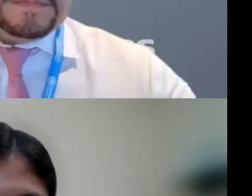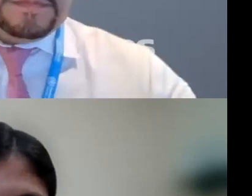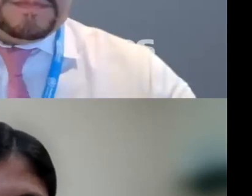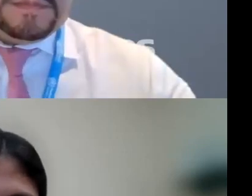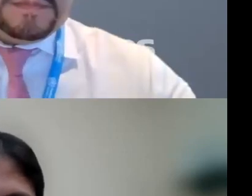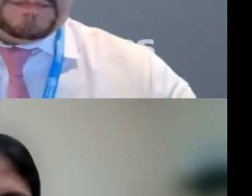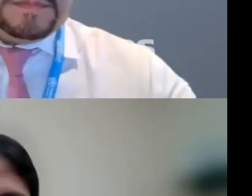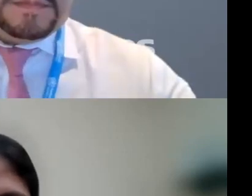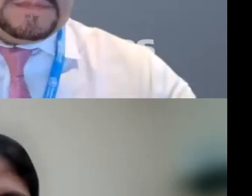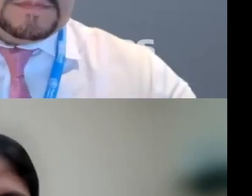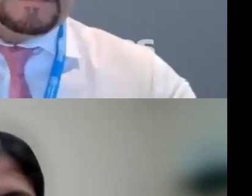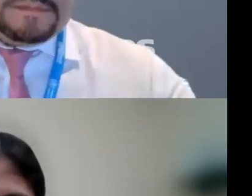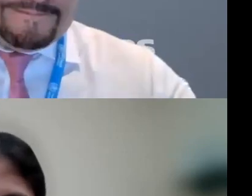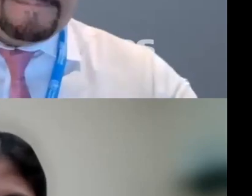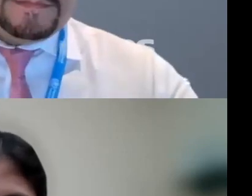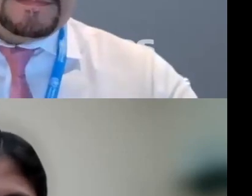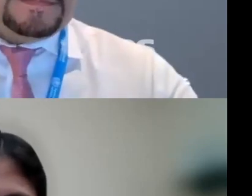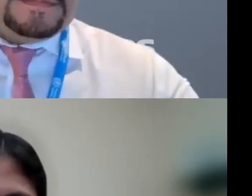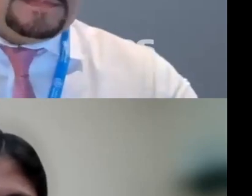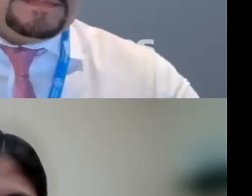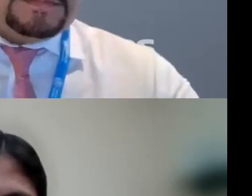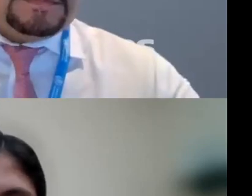to be prepared.